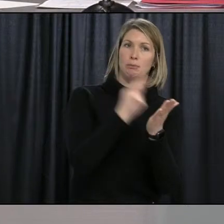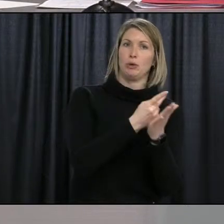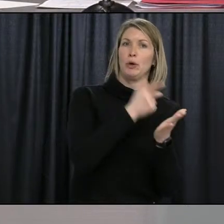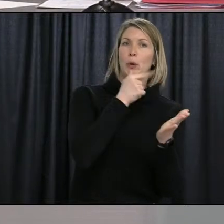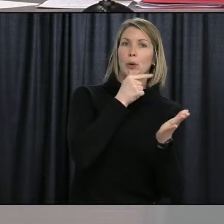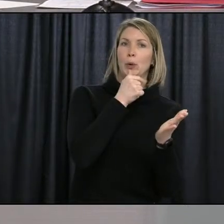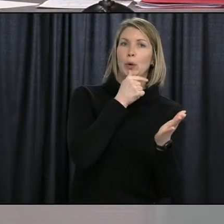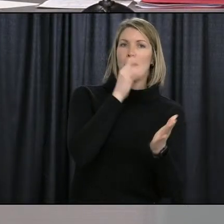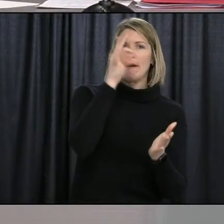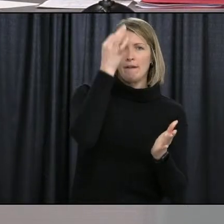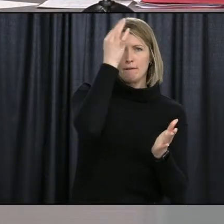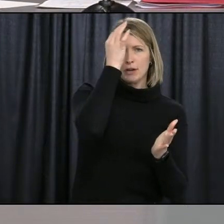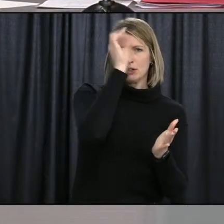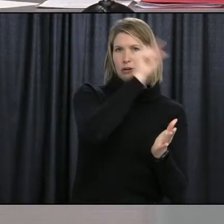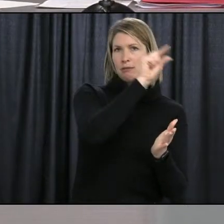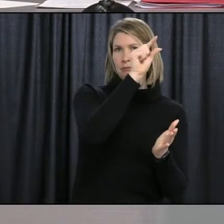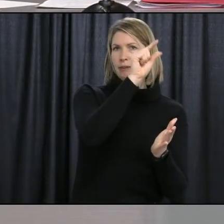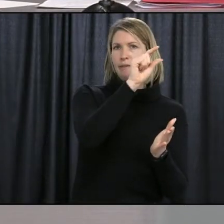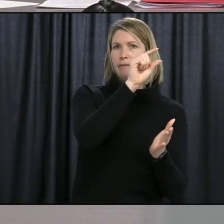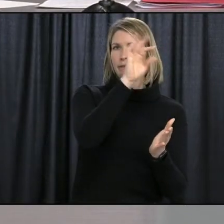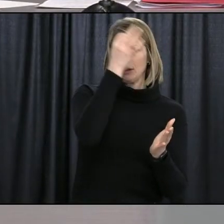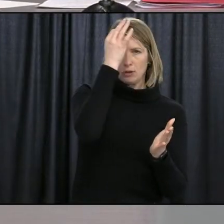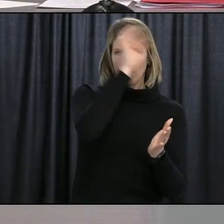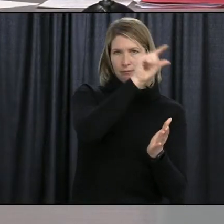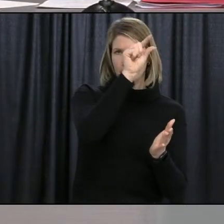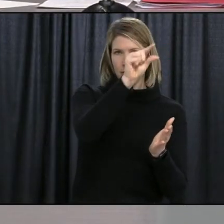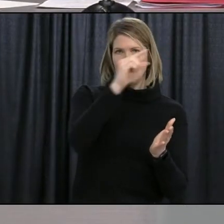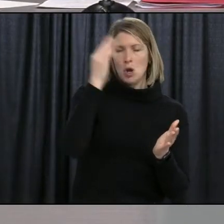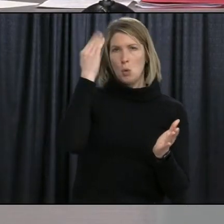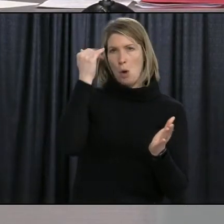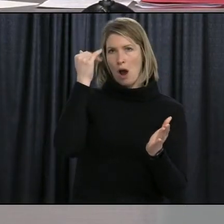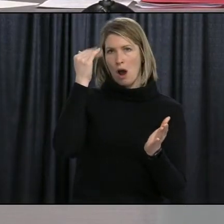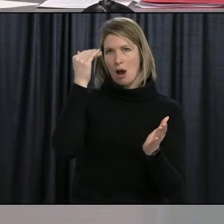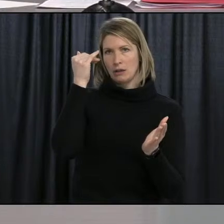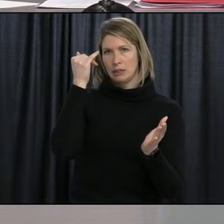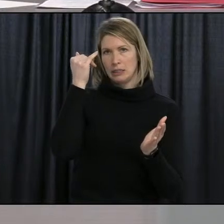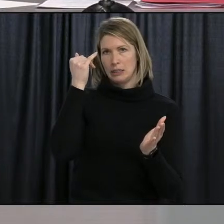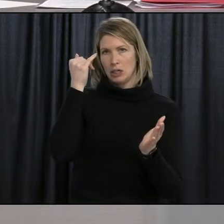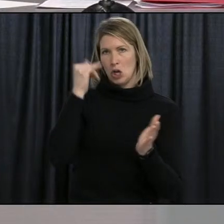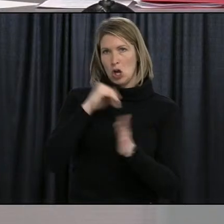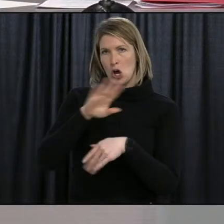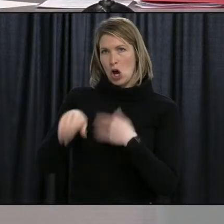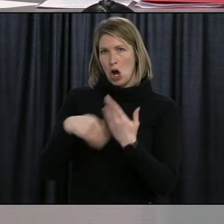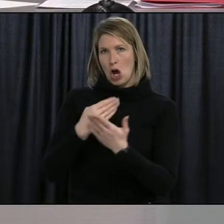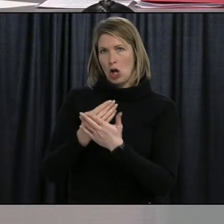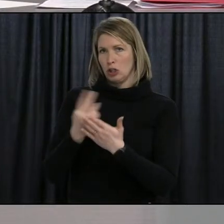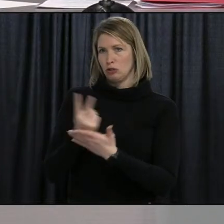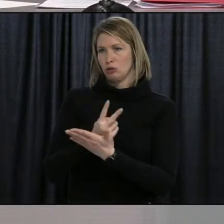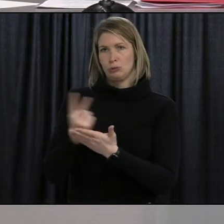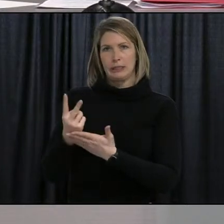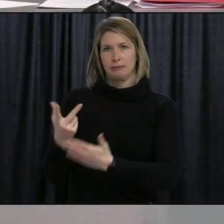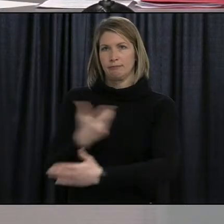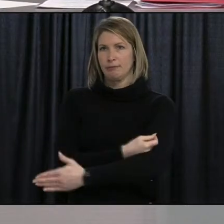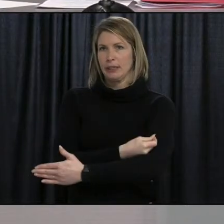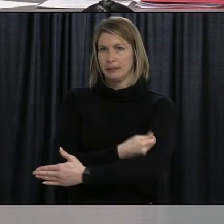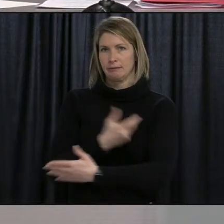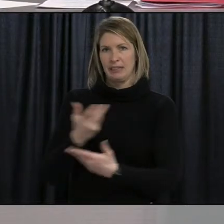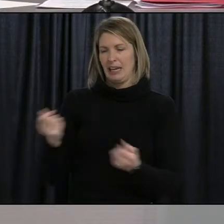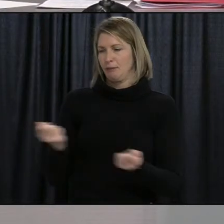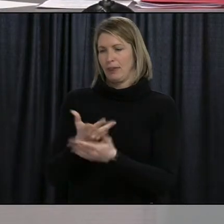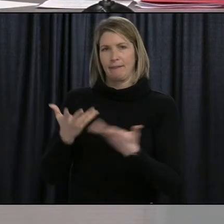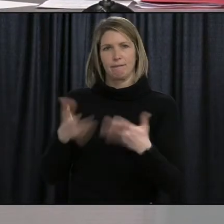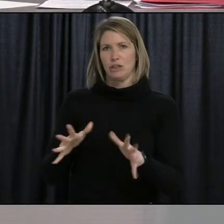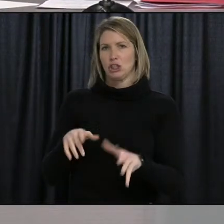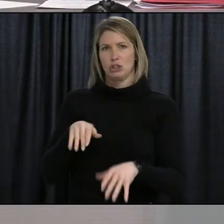With respect to St. Pierre and Miquelon? Yes. I've not had any discussions with my federal counterparts on